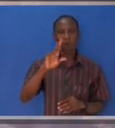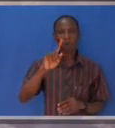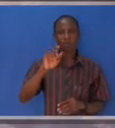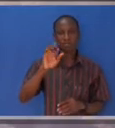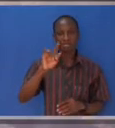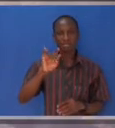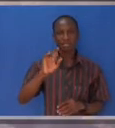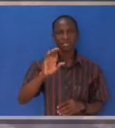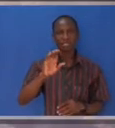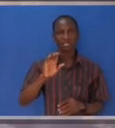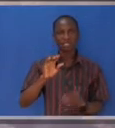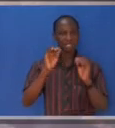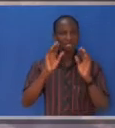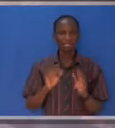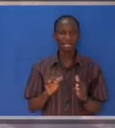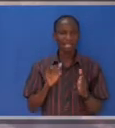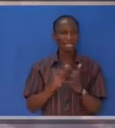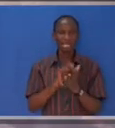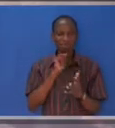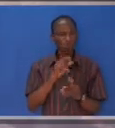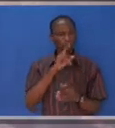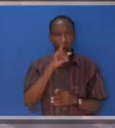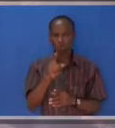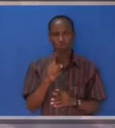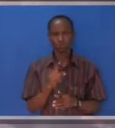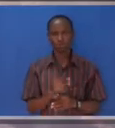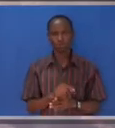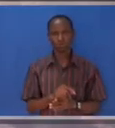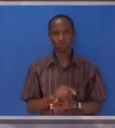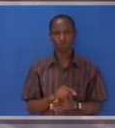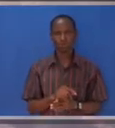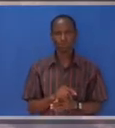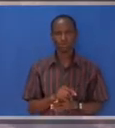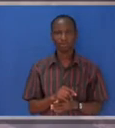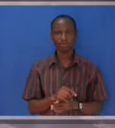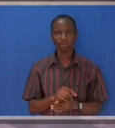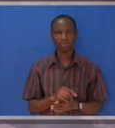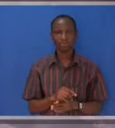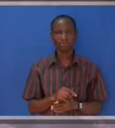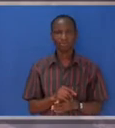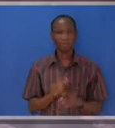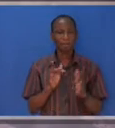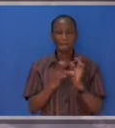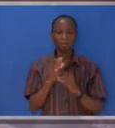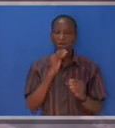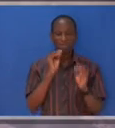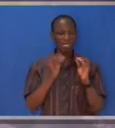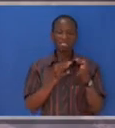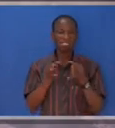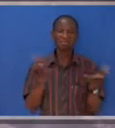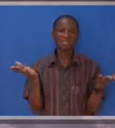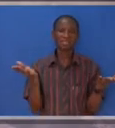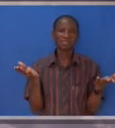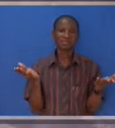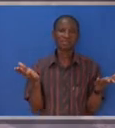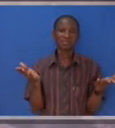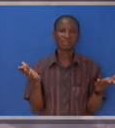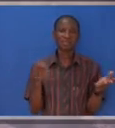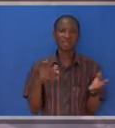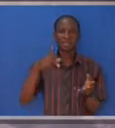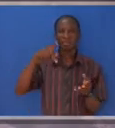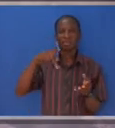that does not have any theological basis. It has no biblical foundation. Purgatory